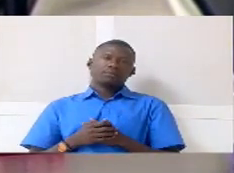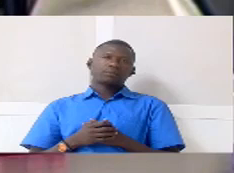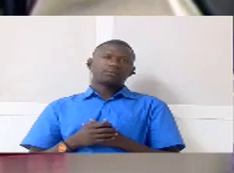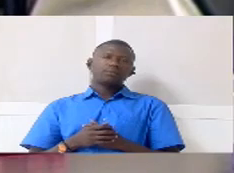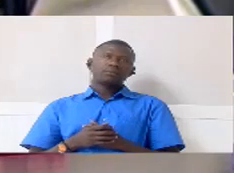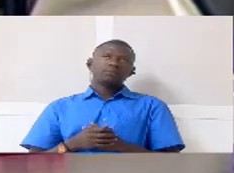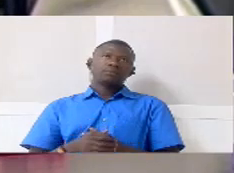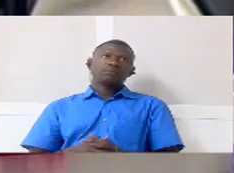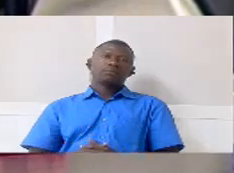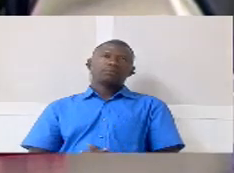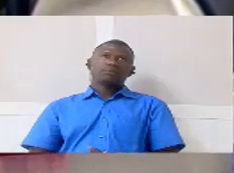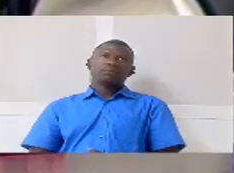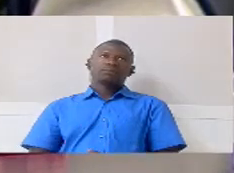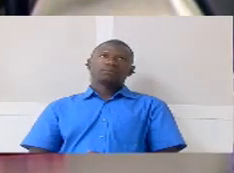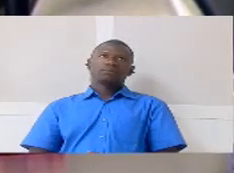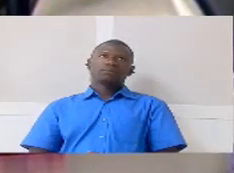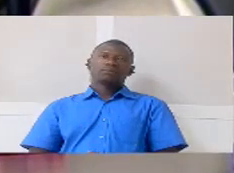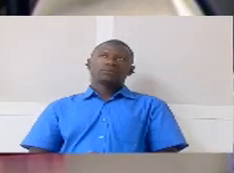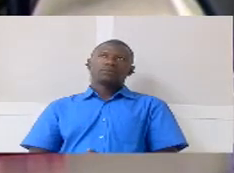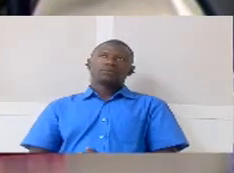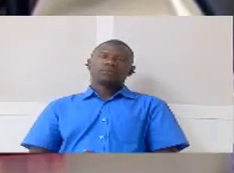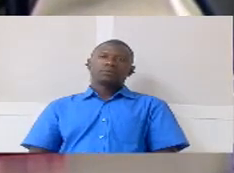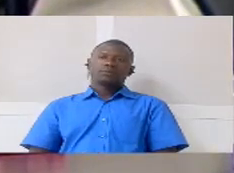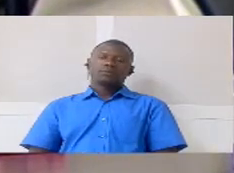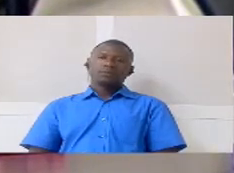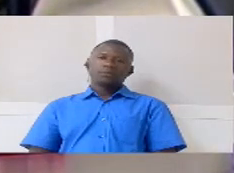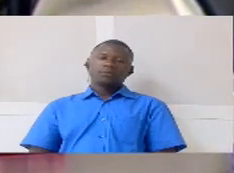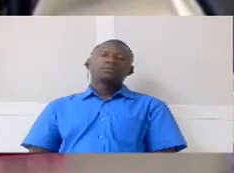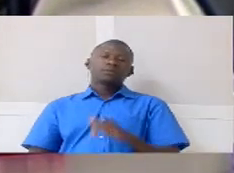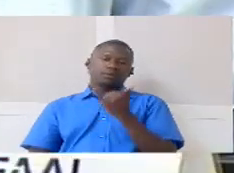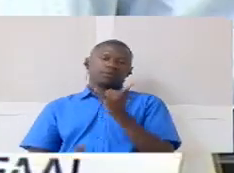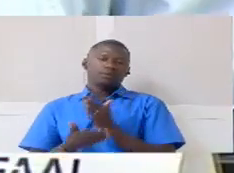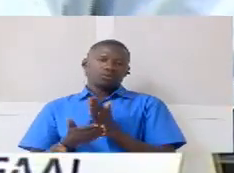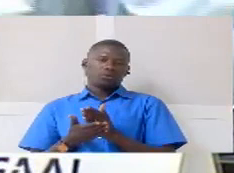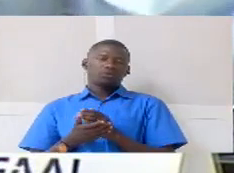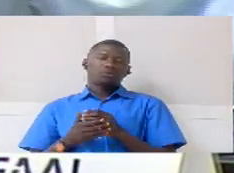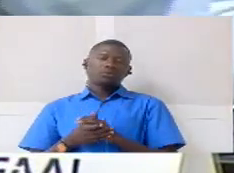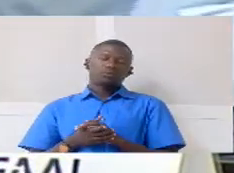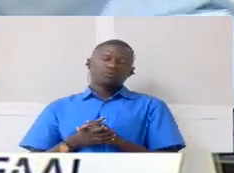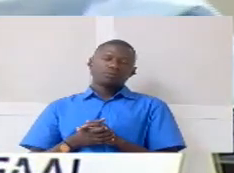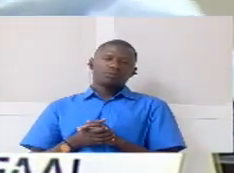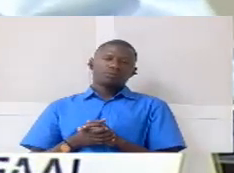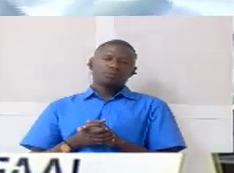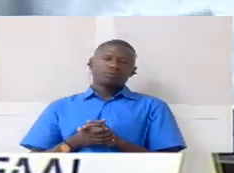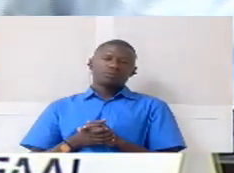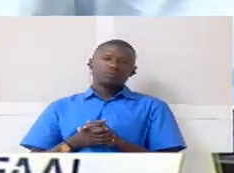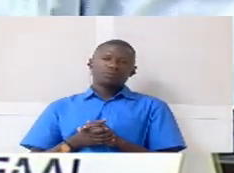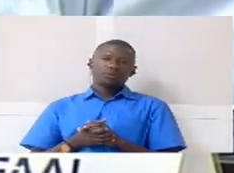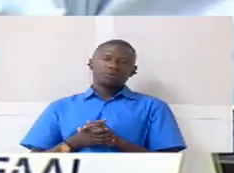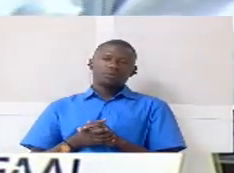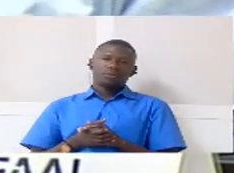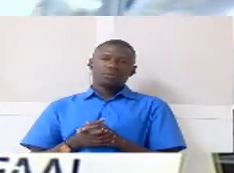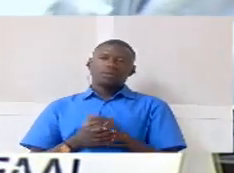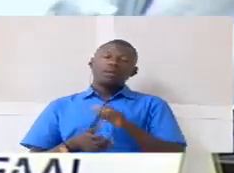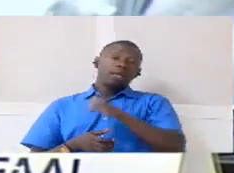ka banke kanfa kumo janjanta. Fonte. Yes, that is it. And the cover-up was